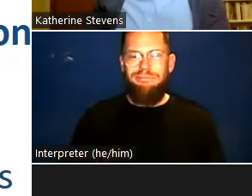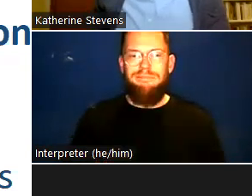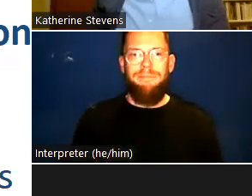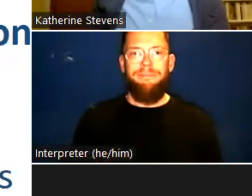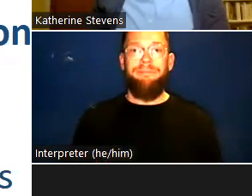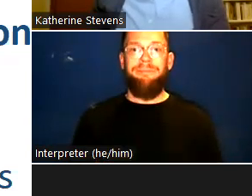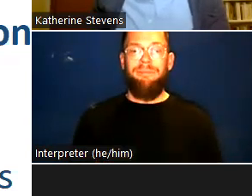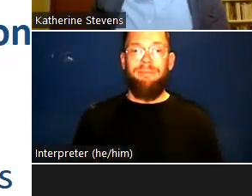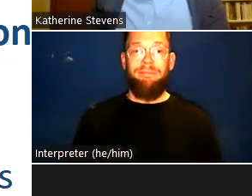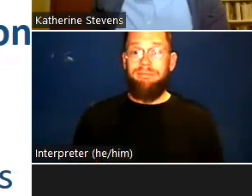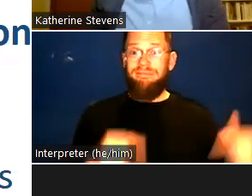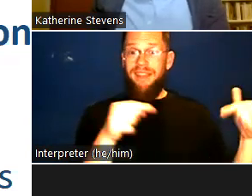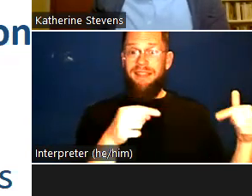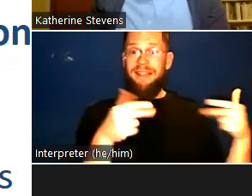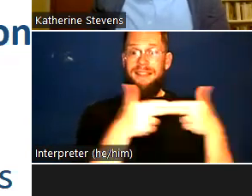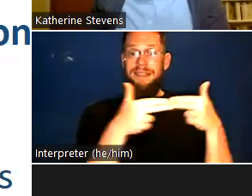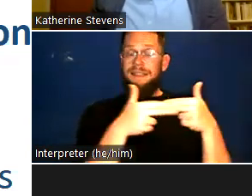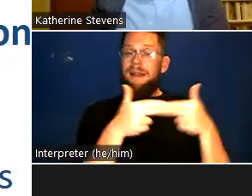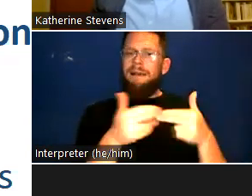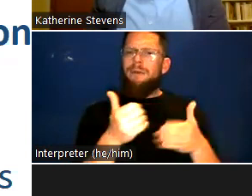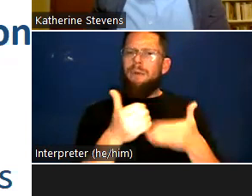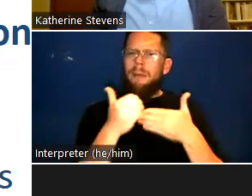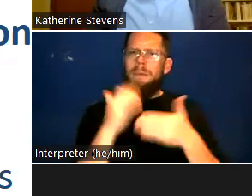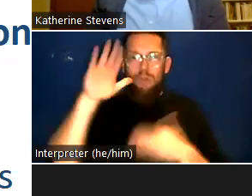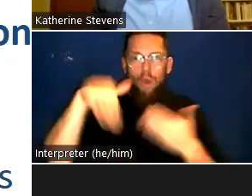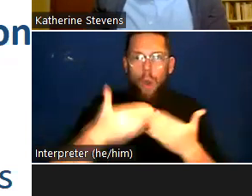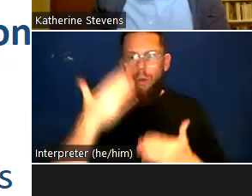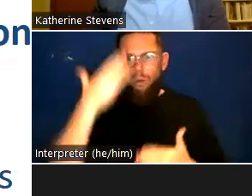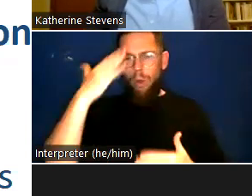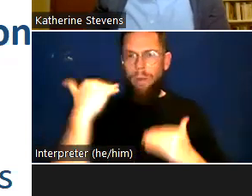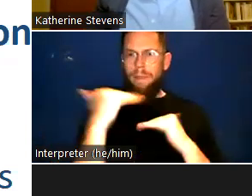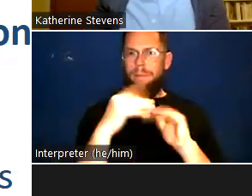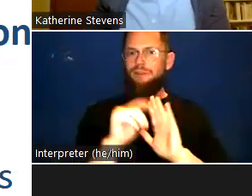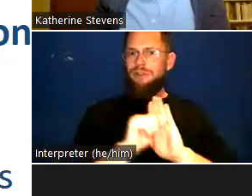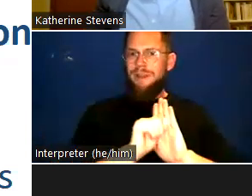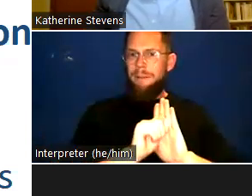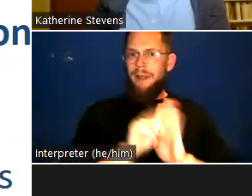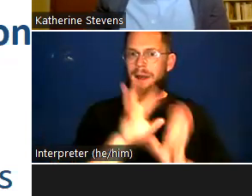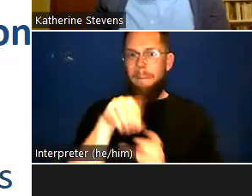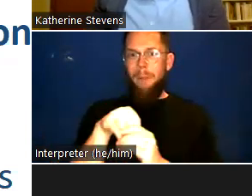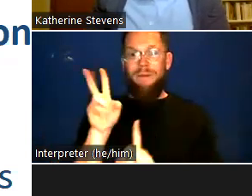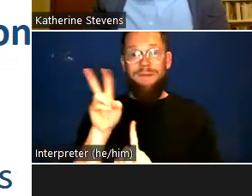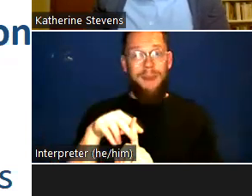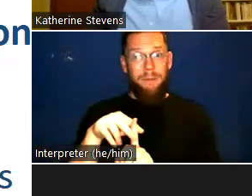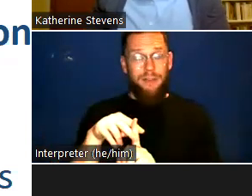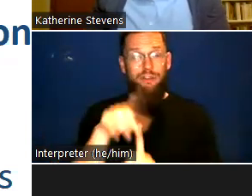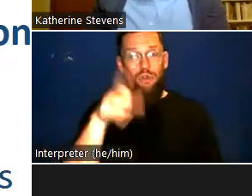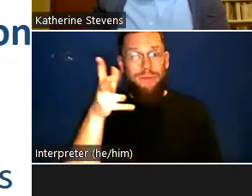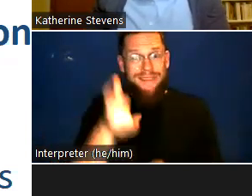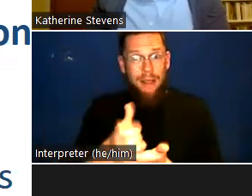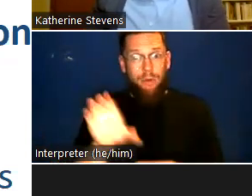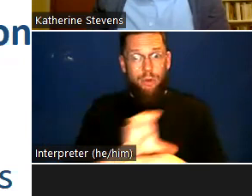This slide is to orient us all to the budget template that is in the application. This is what should download to your computer when you click